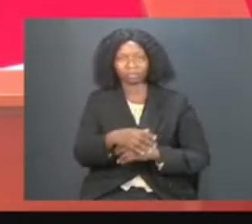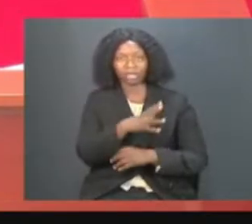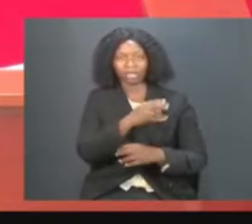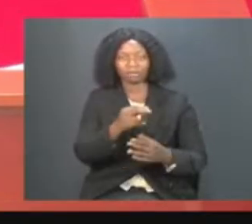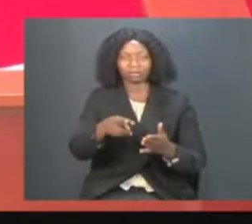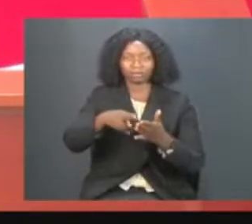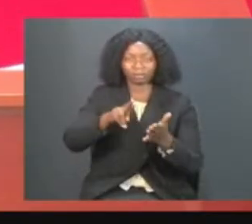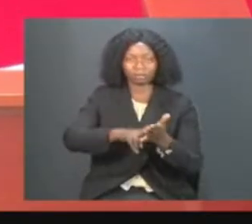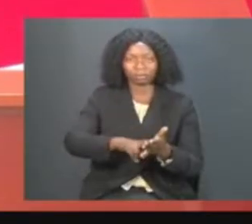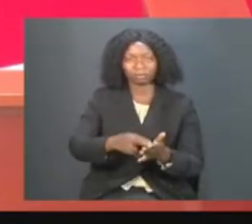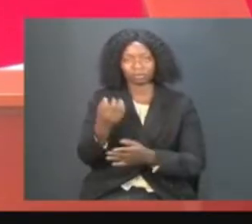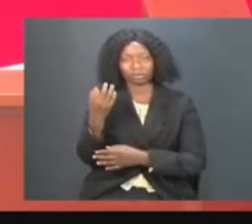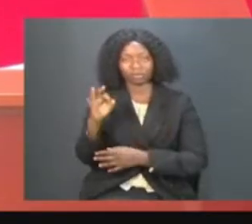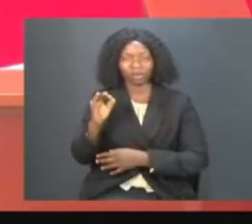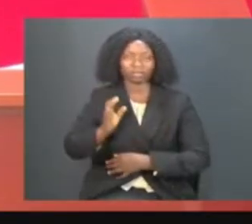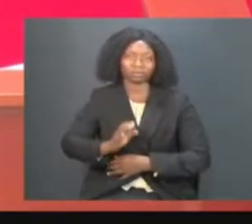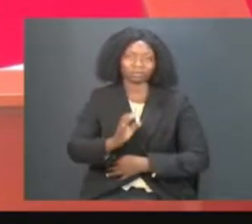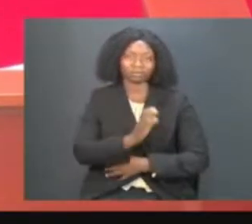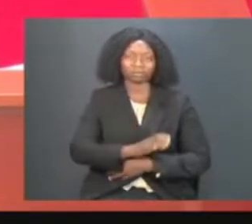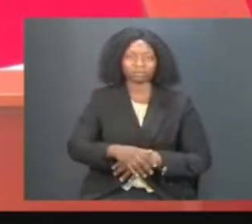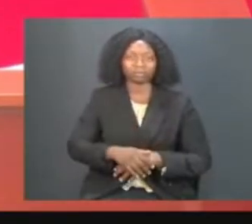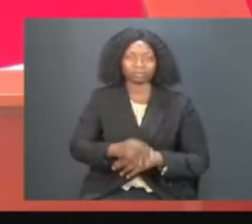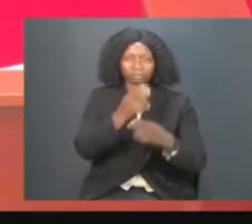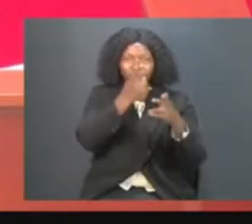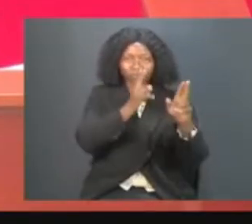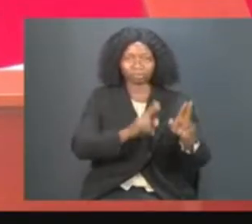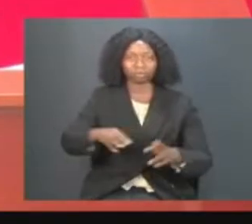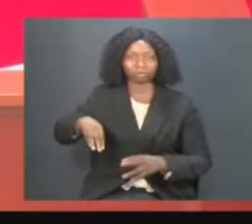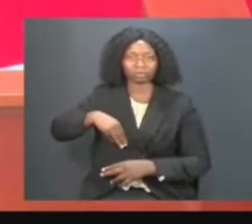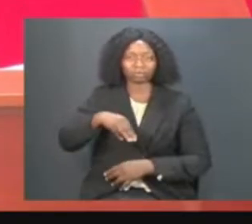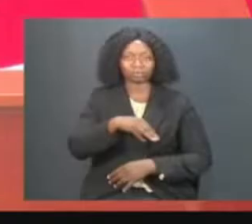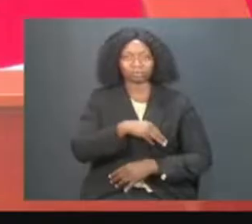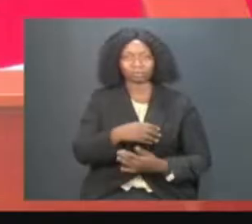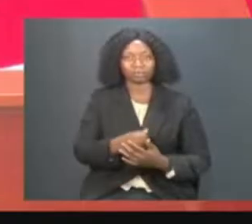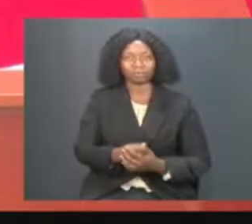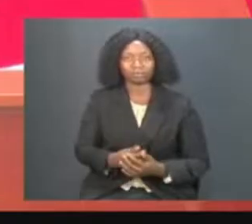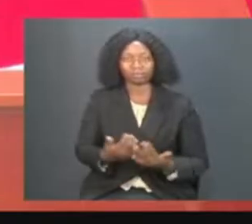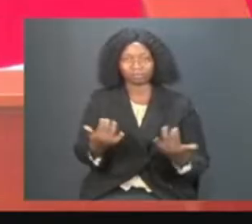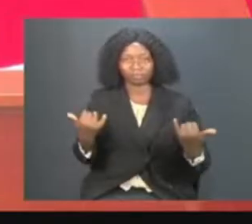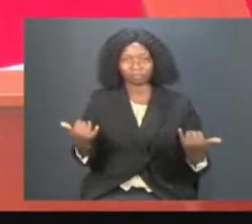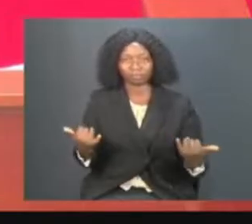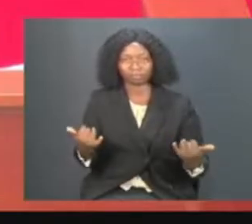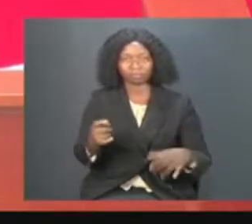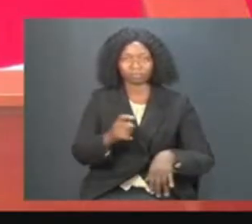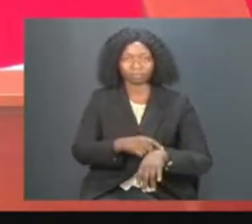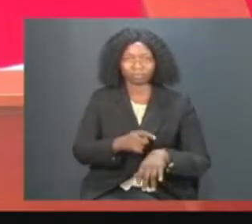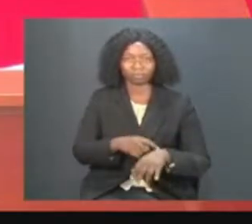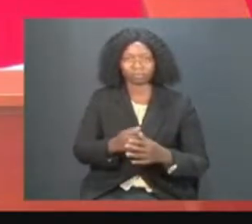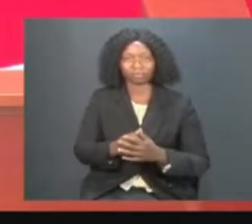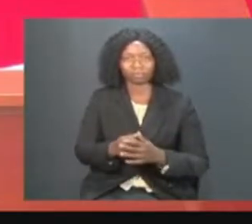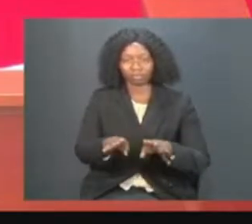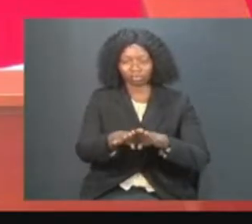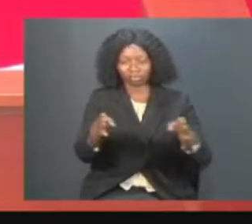report of the committee. Honourable members, the floor is accordingly